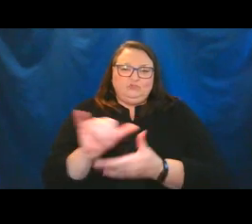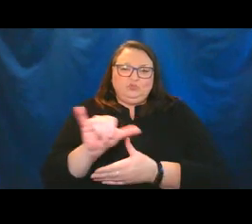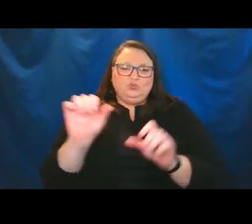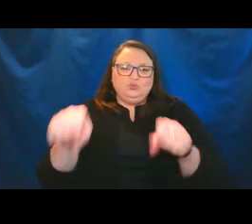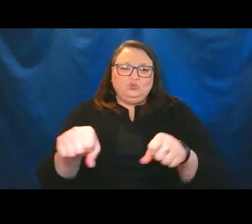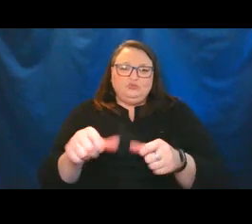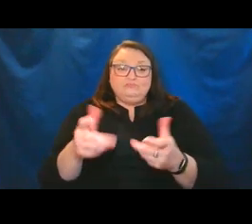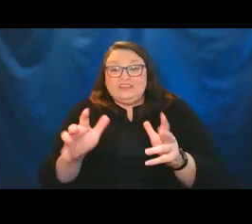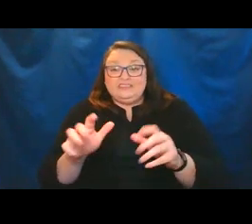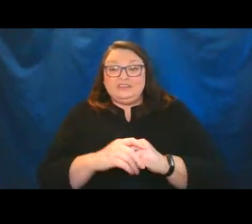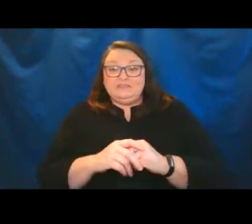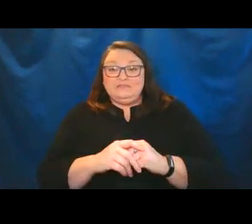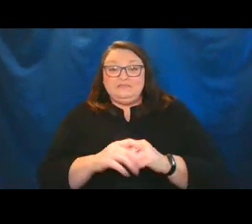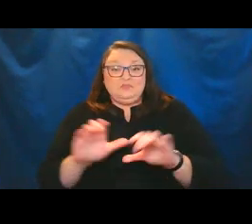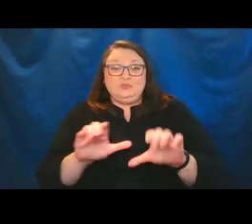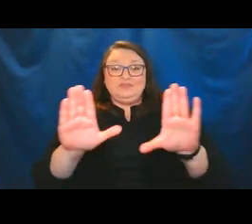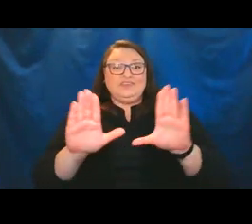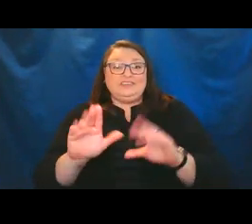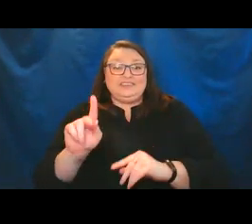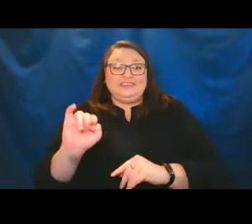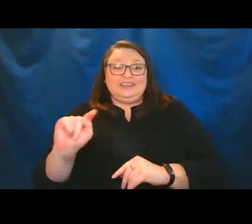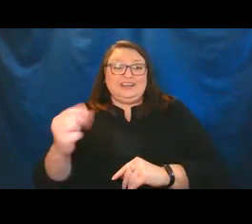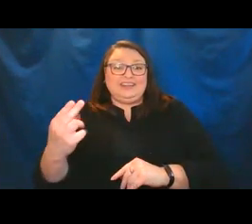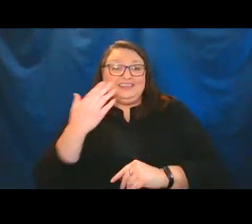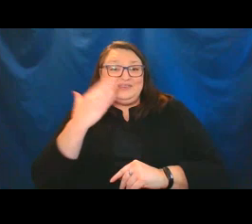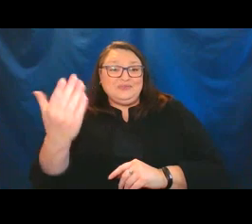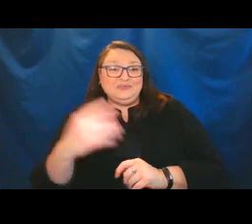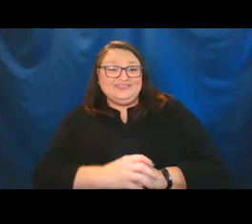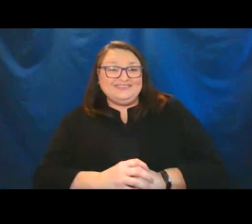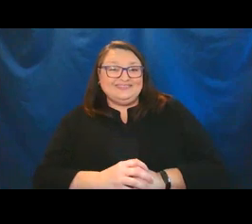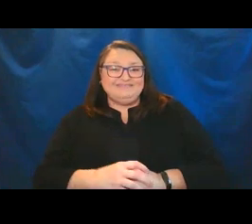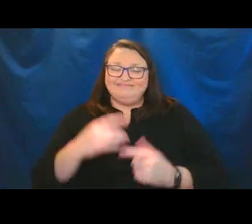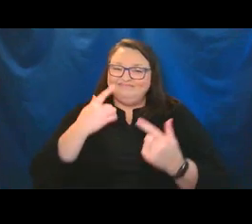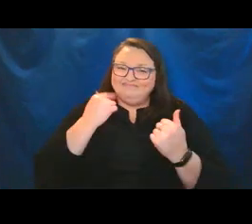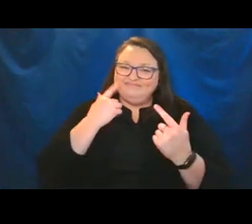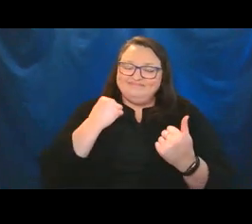That's it. Otherwise, you did fantastic, Kenneth. Thank you.